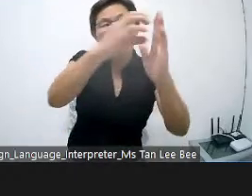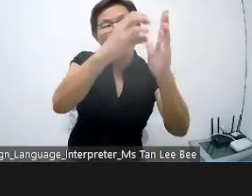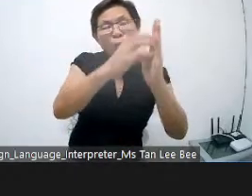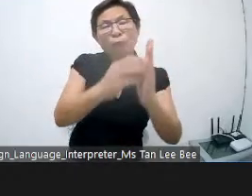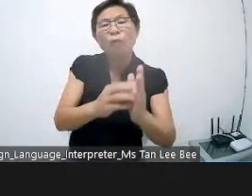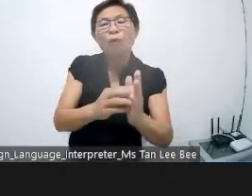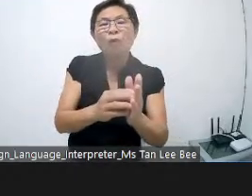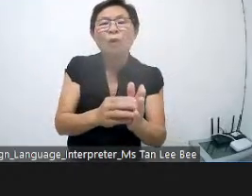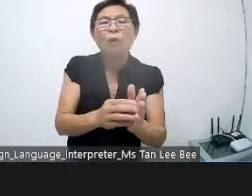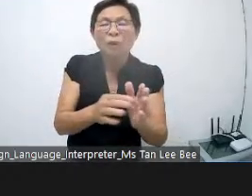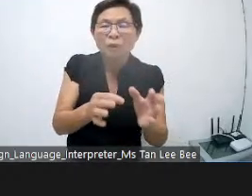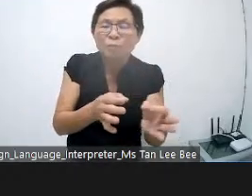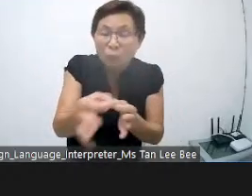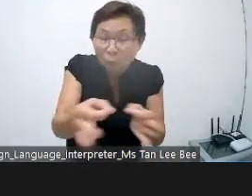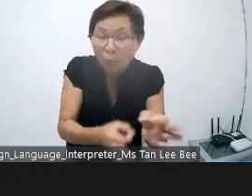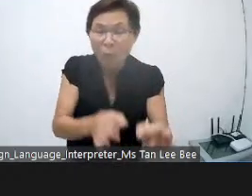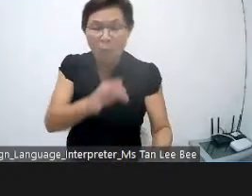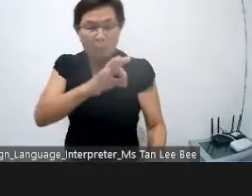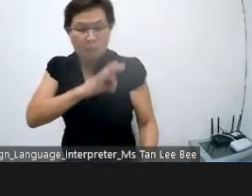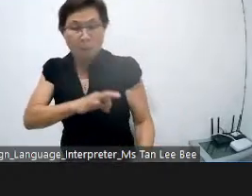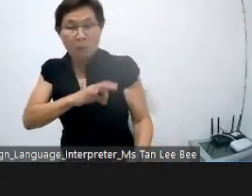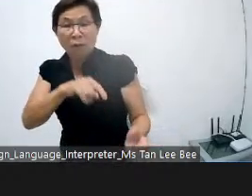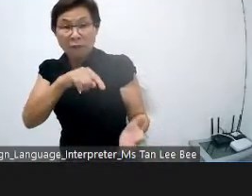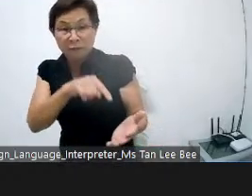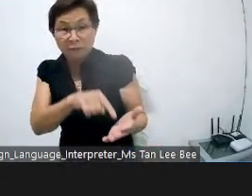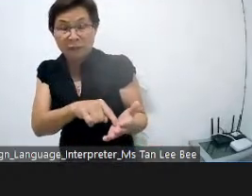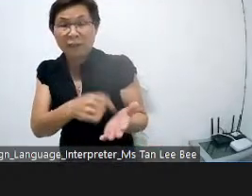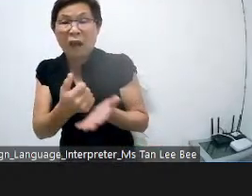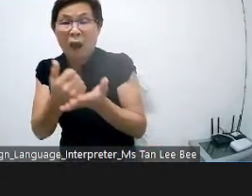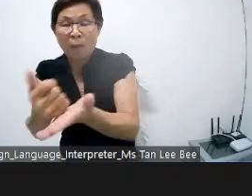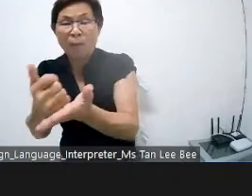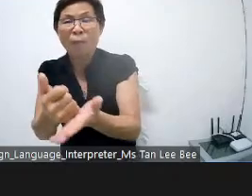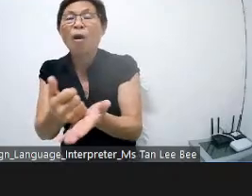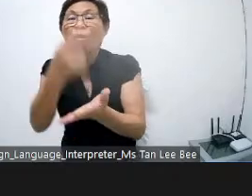on the benefits of these interventions for the well-being